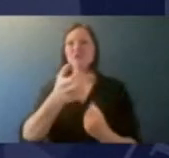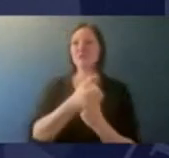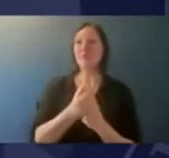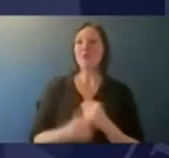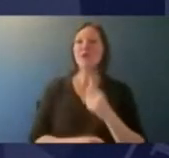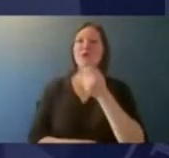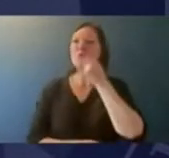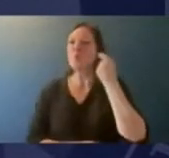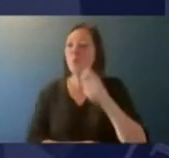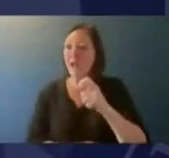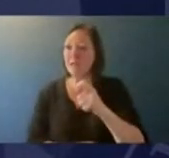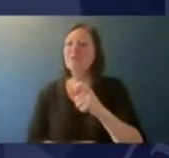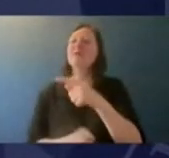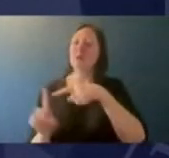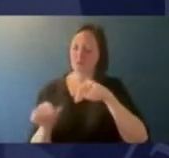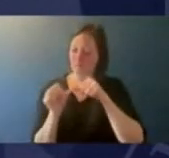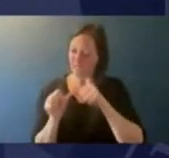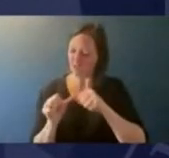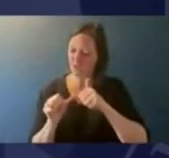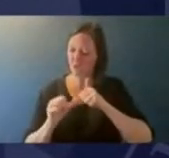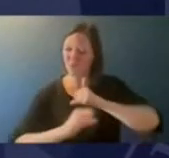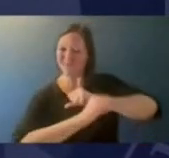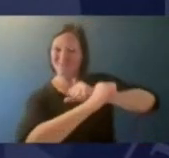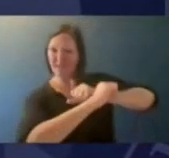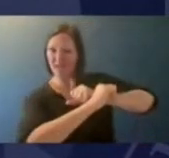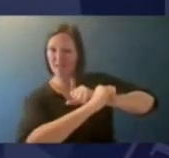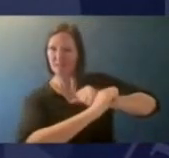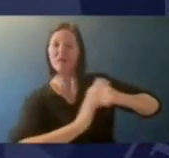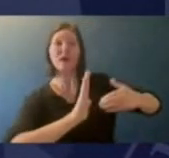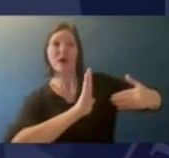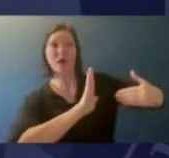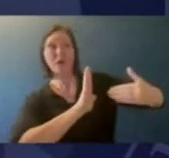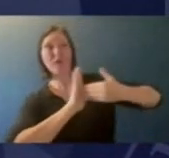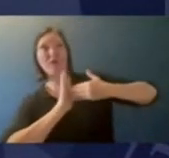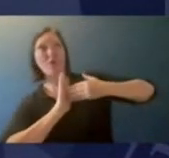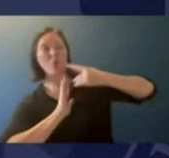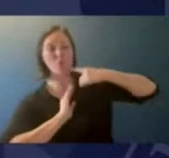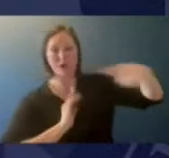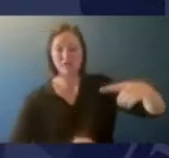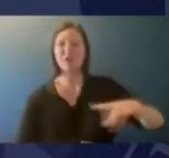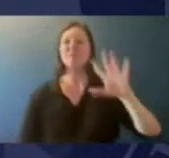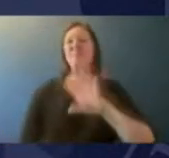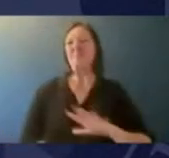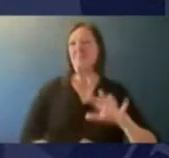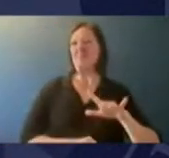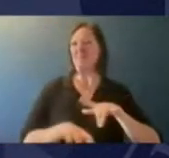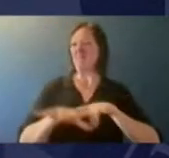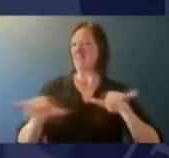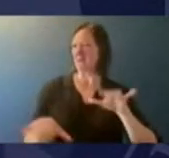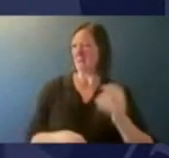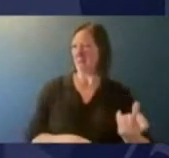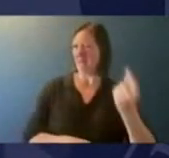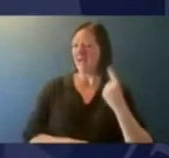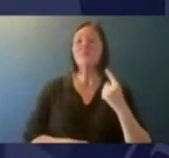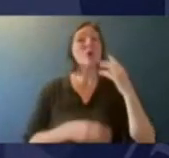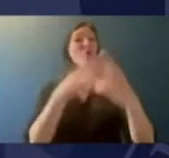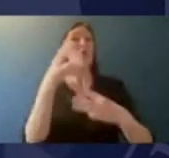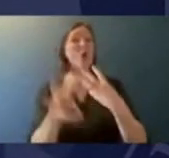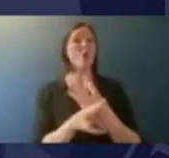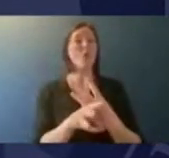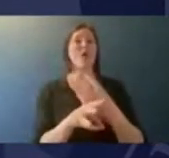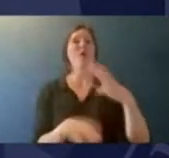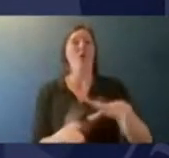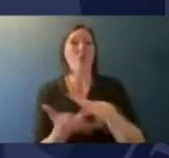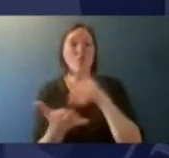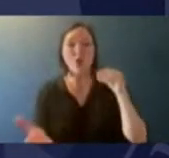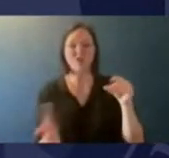it continues to defend itself against Russia. Around this time last year, the world learned of the